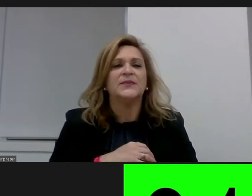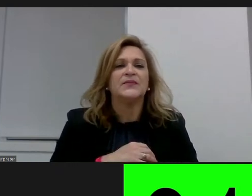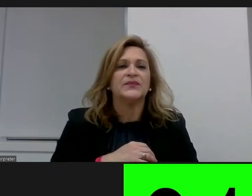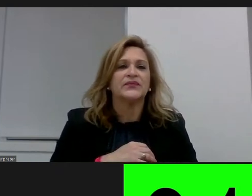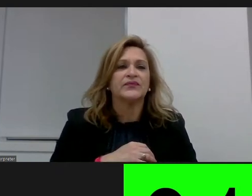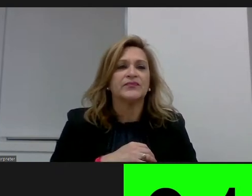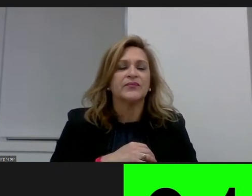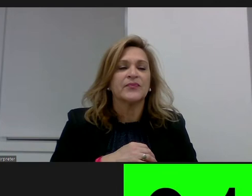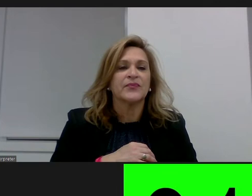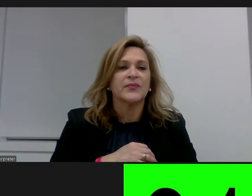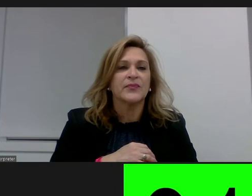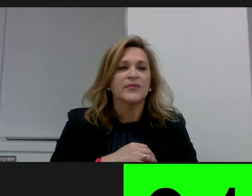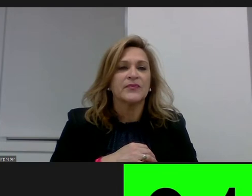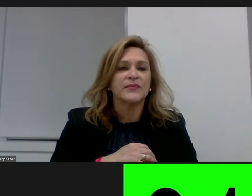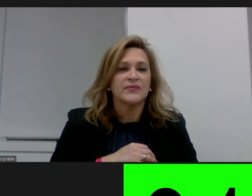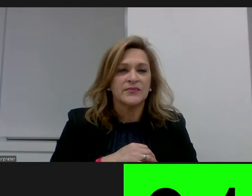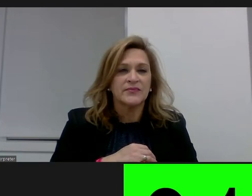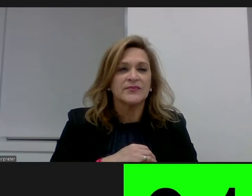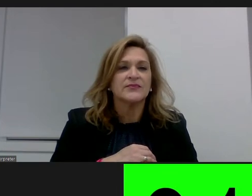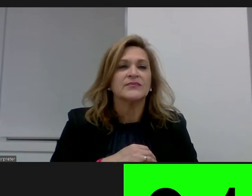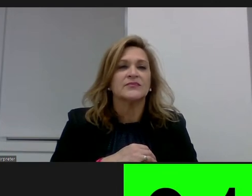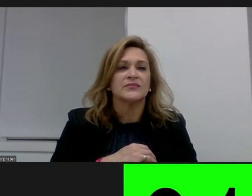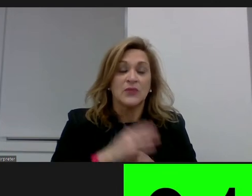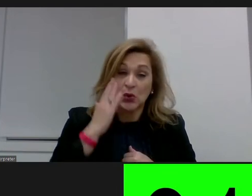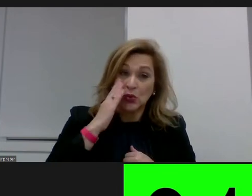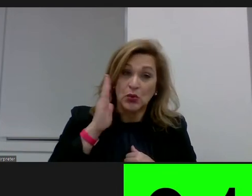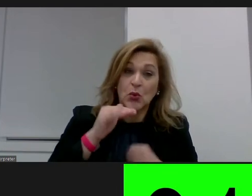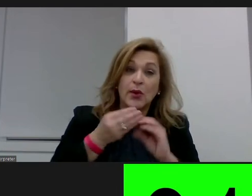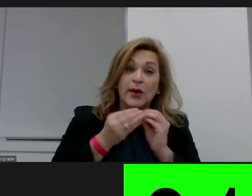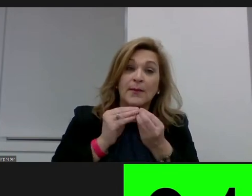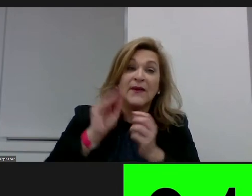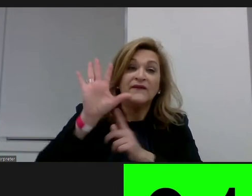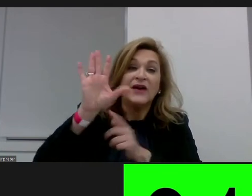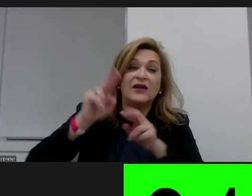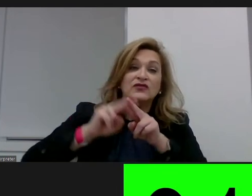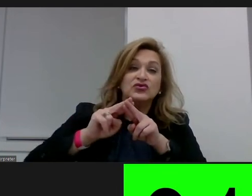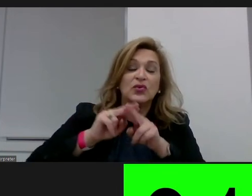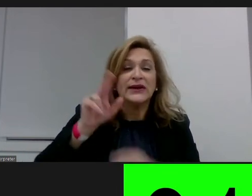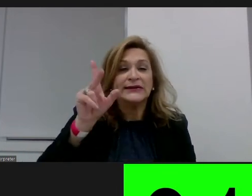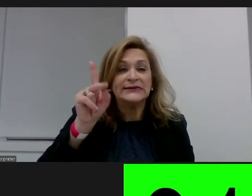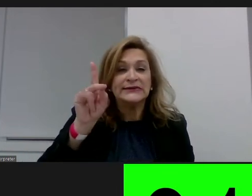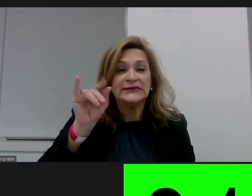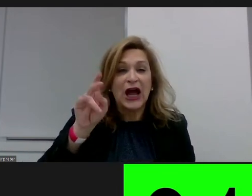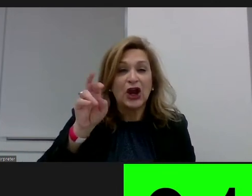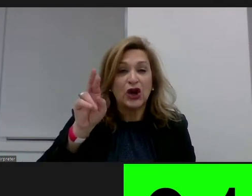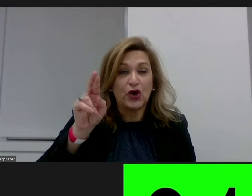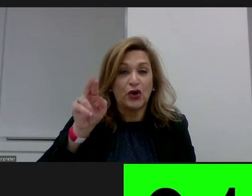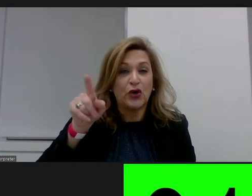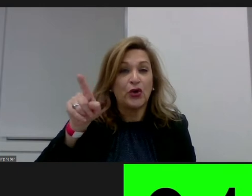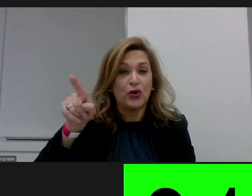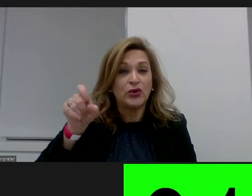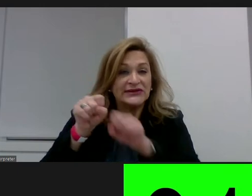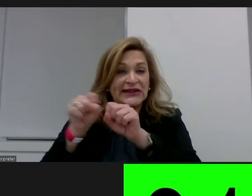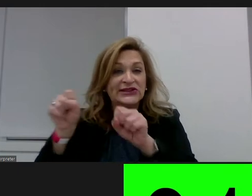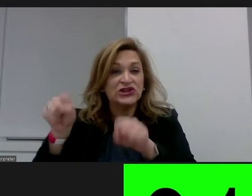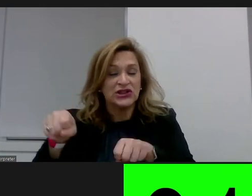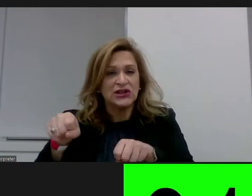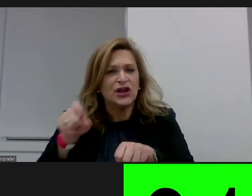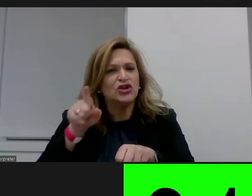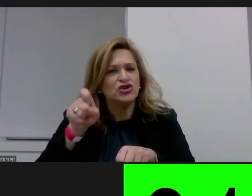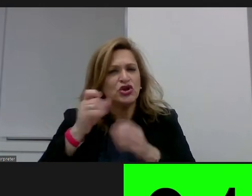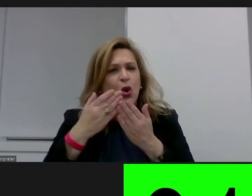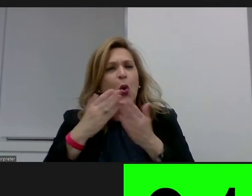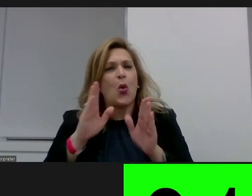Okay, and regarding the station that's up by the fire train via the diner branch, those booths should be open 24/7. And